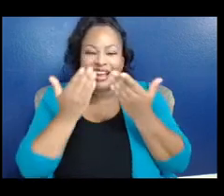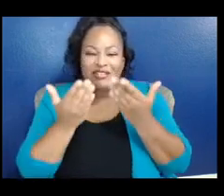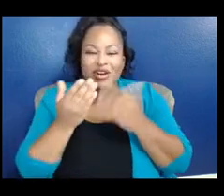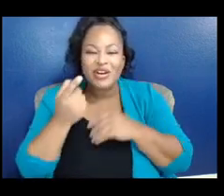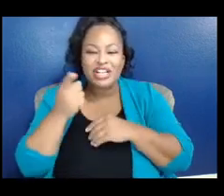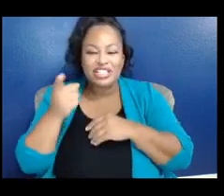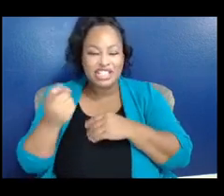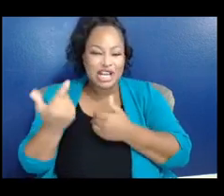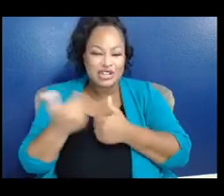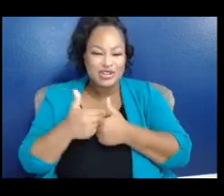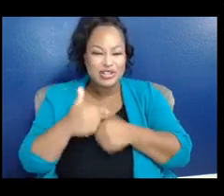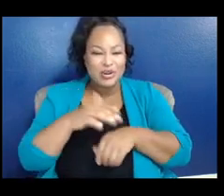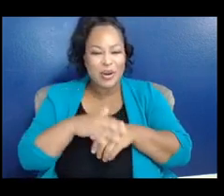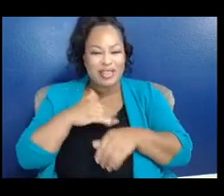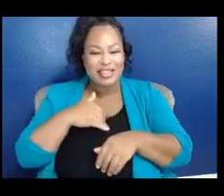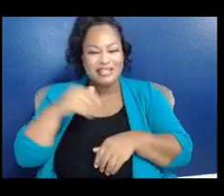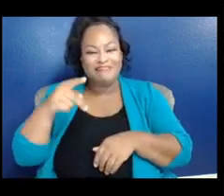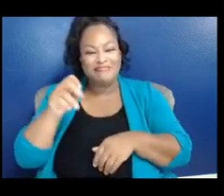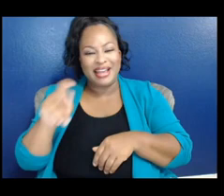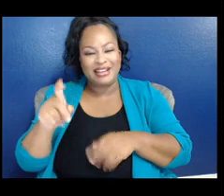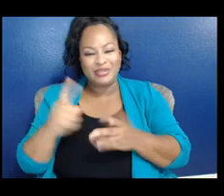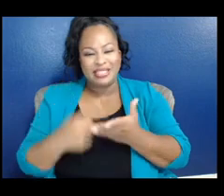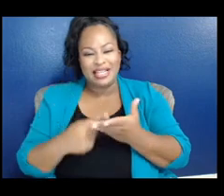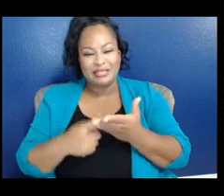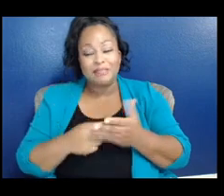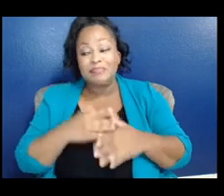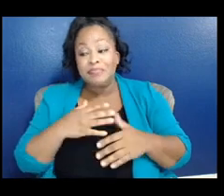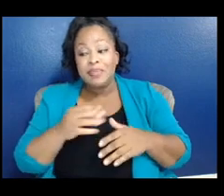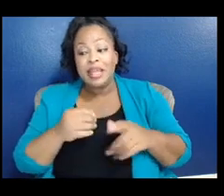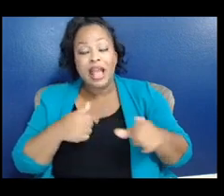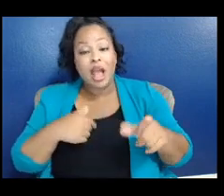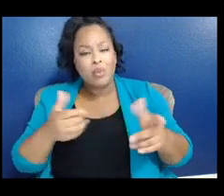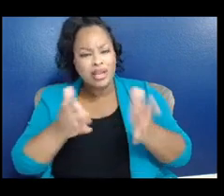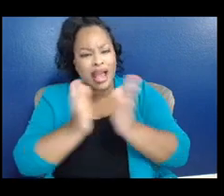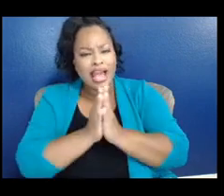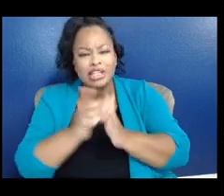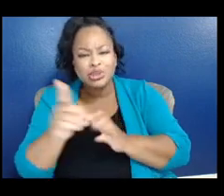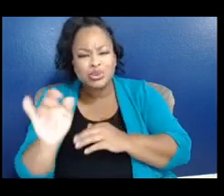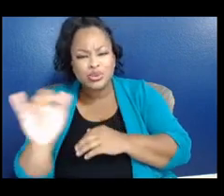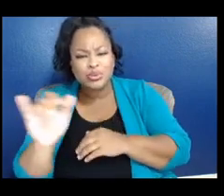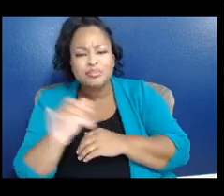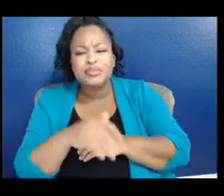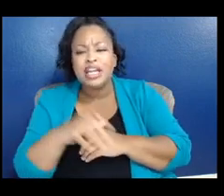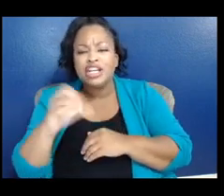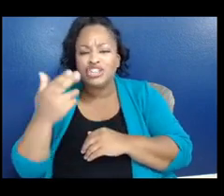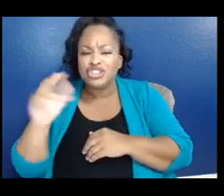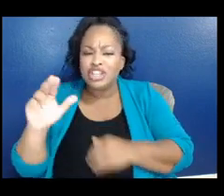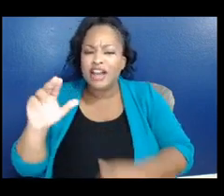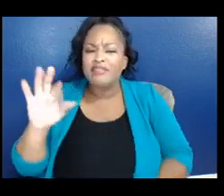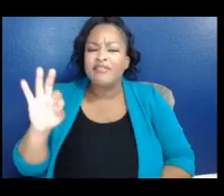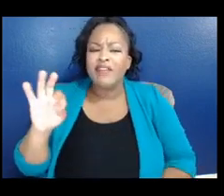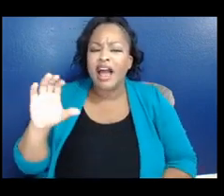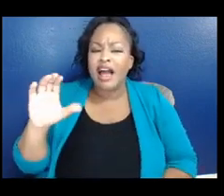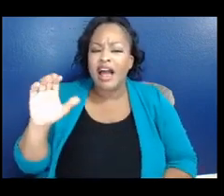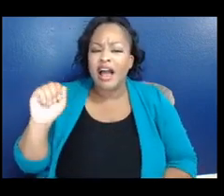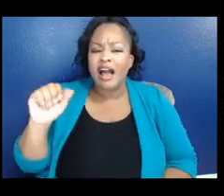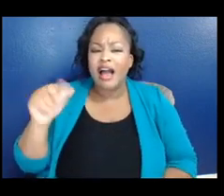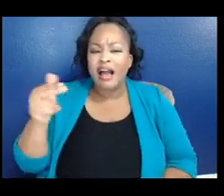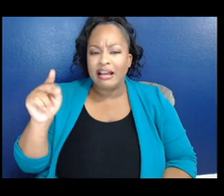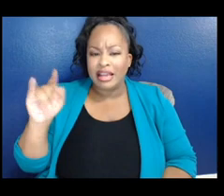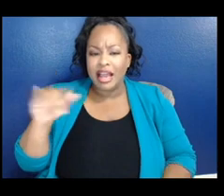she joined us on the panel discussion. And I wanted to ask you too, Chef Aiki, about the fibroid elimination